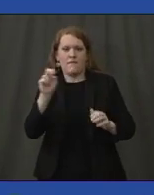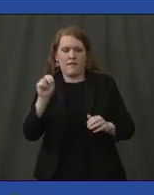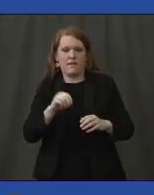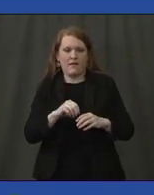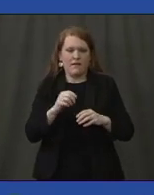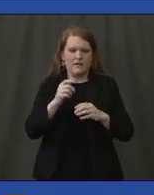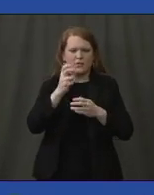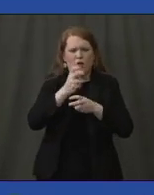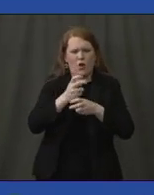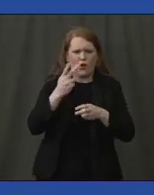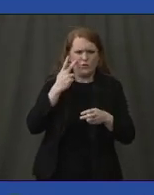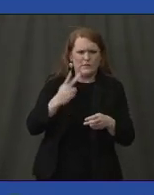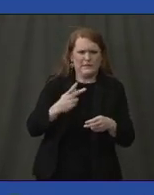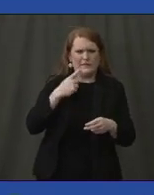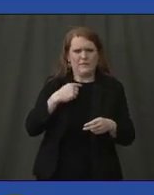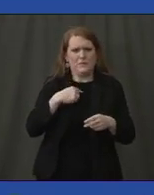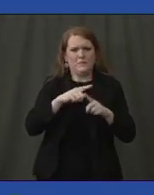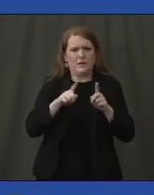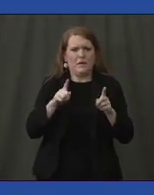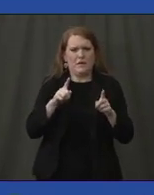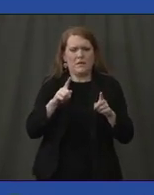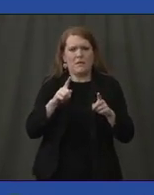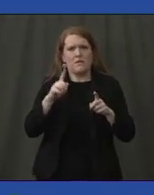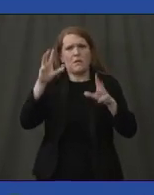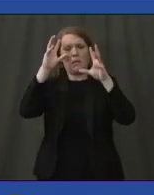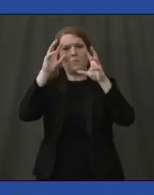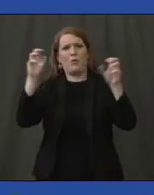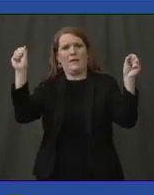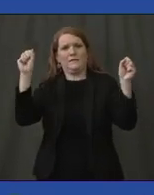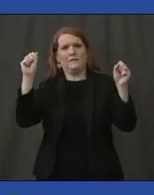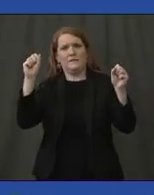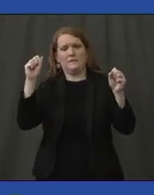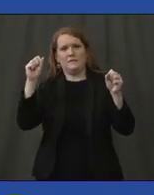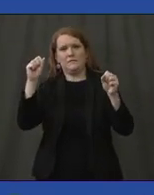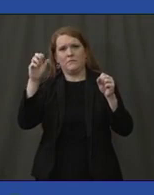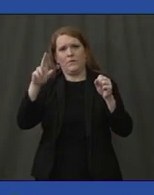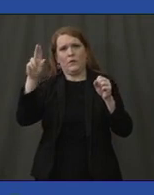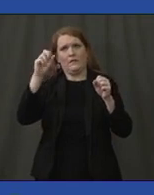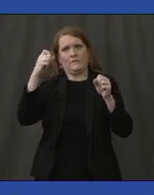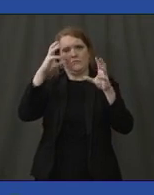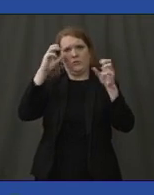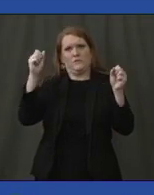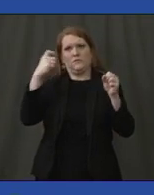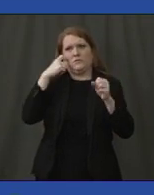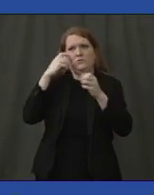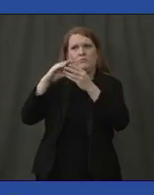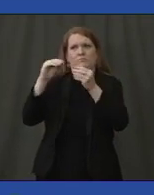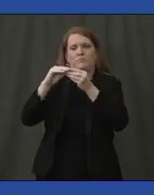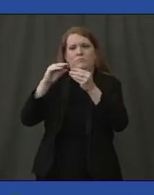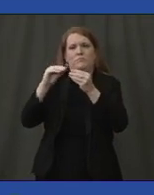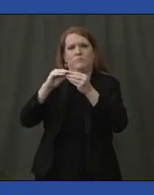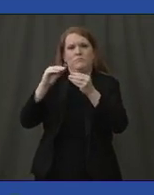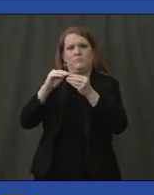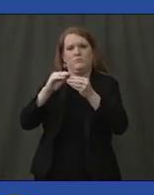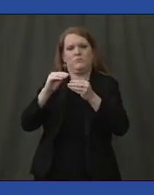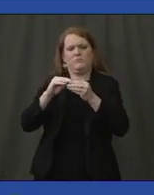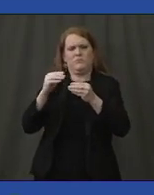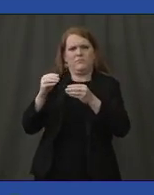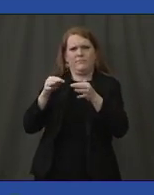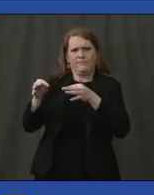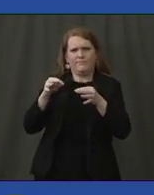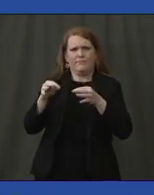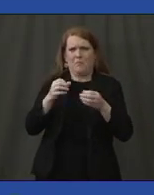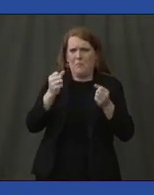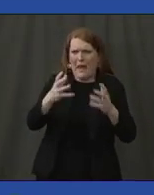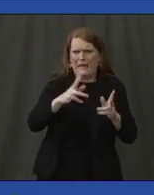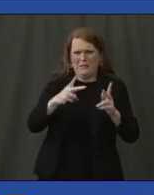was in the president's briefing over the last couple of days, and I had dozens of people say, I can't read it. Can you describe what's going on,